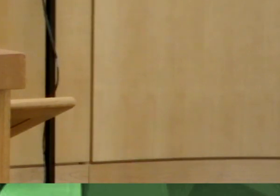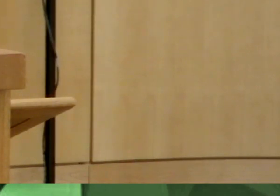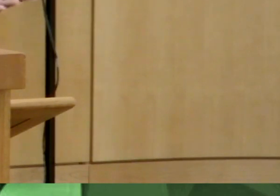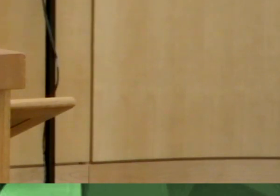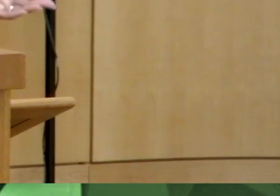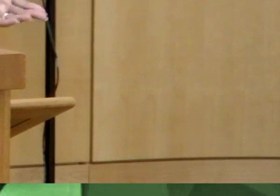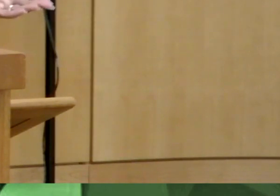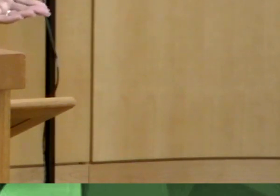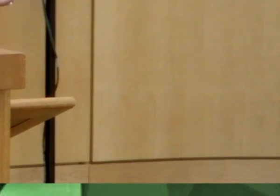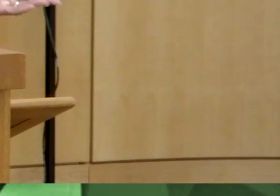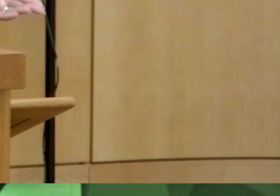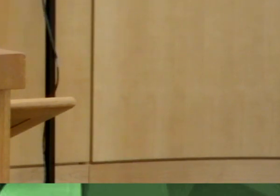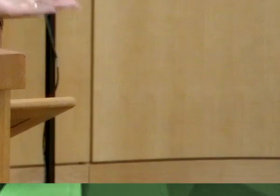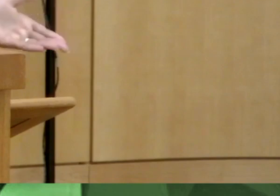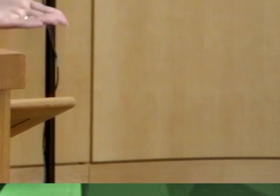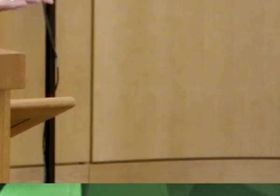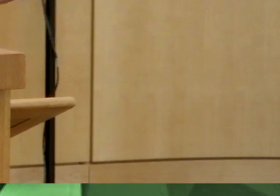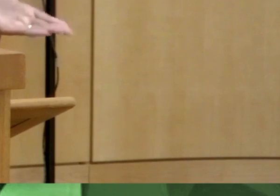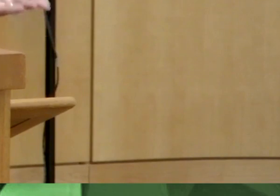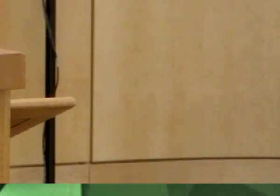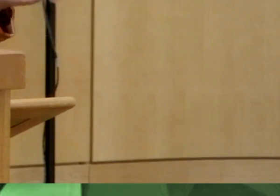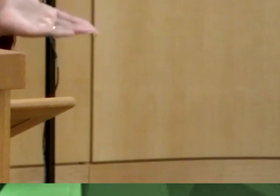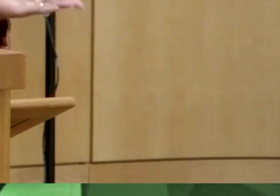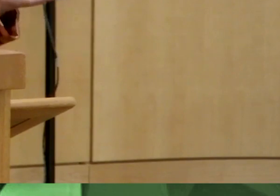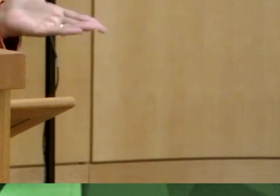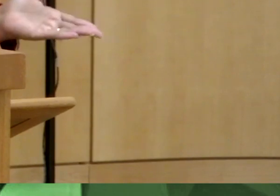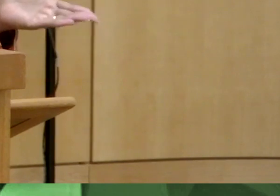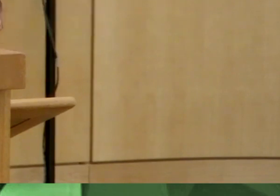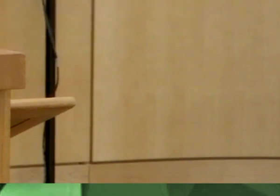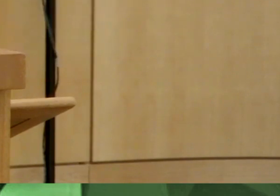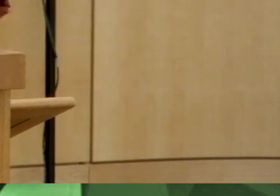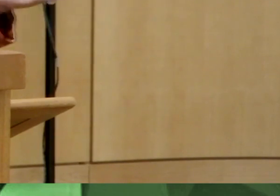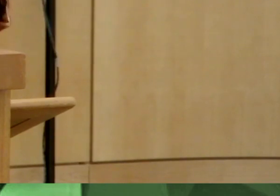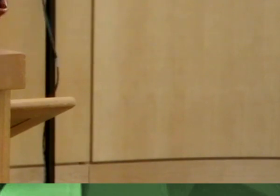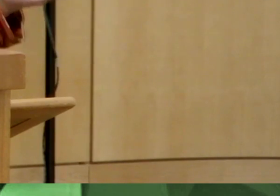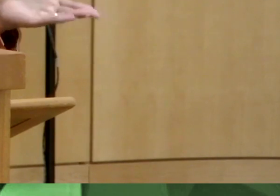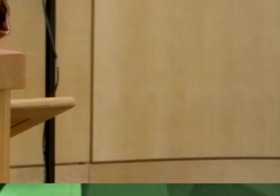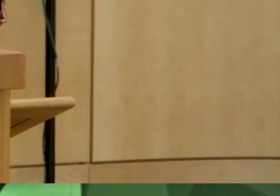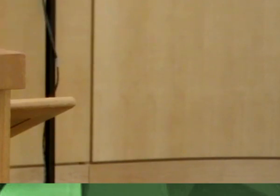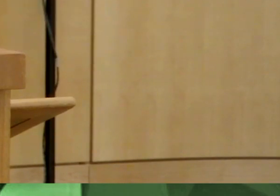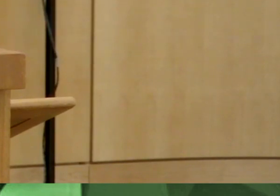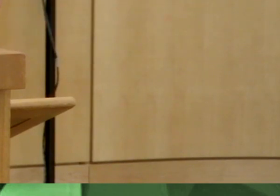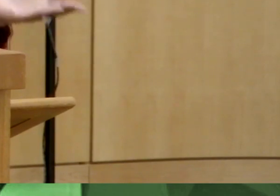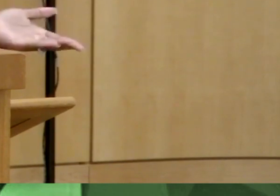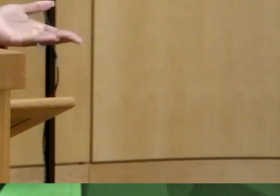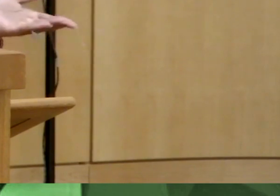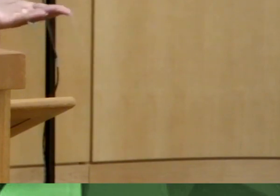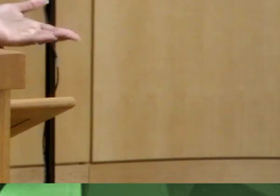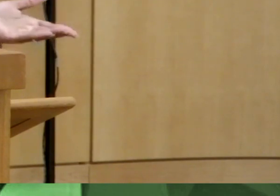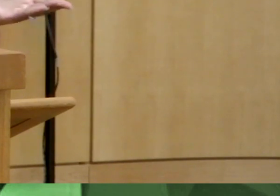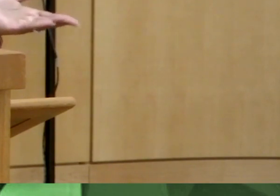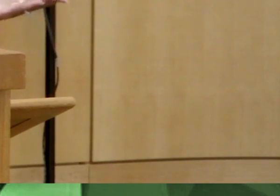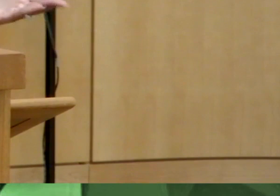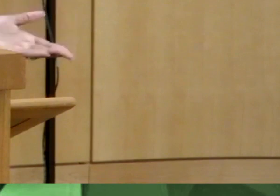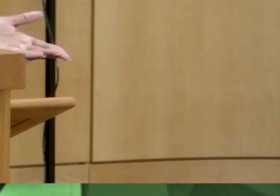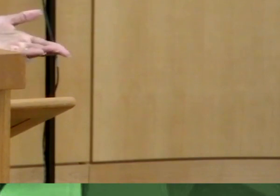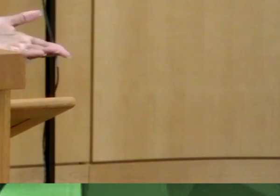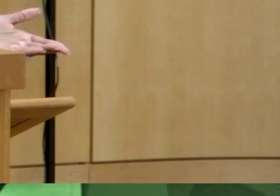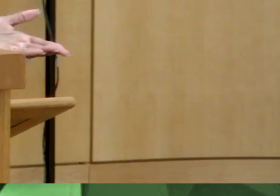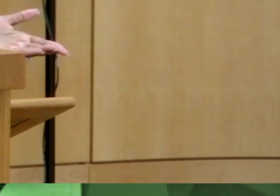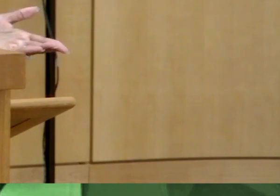This church actually made a commitment to do this work, friends, so this should not be a new thing for